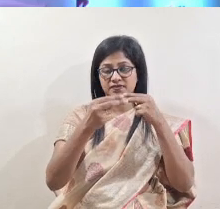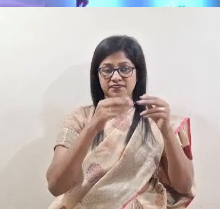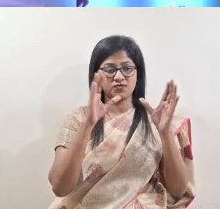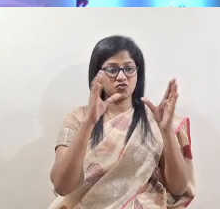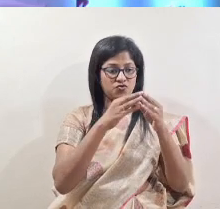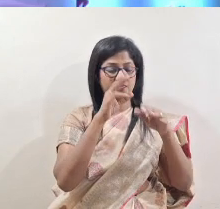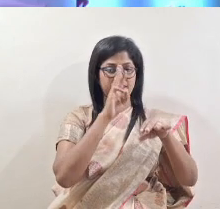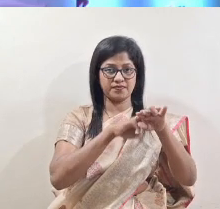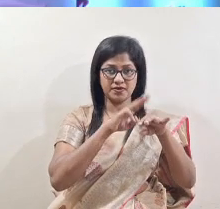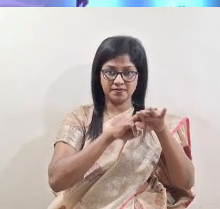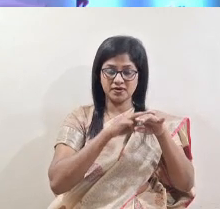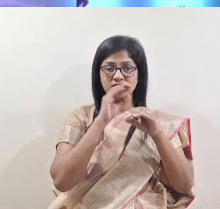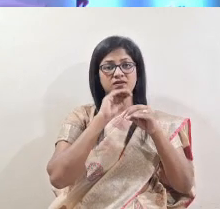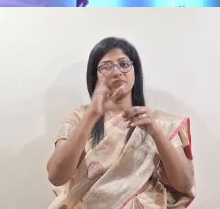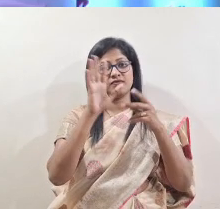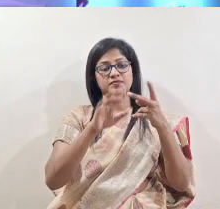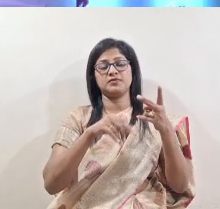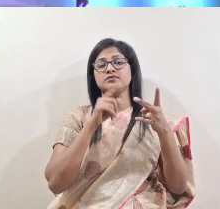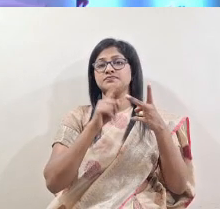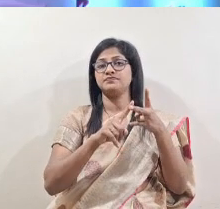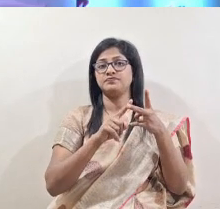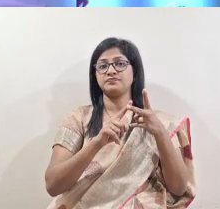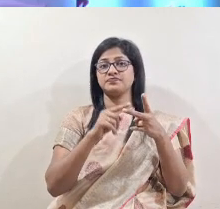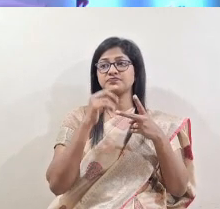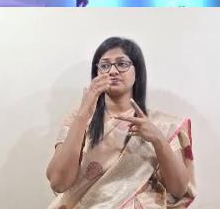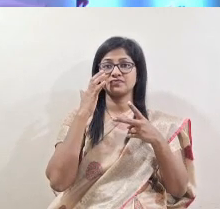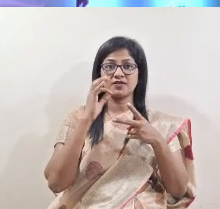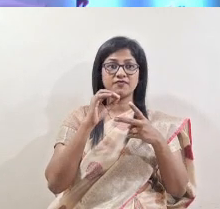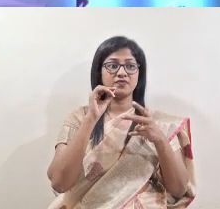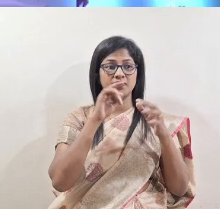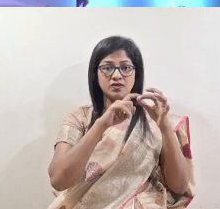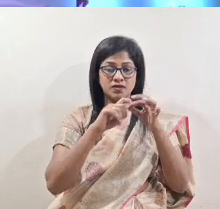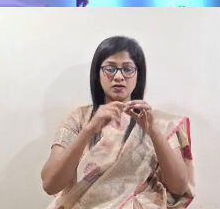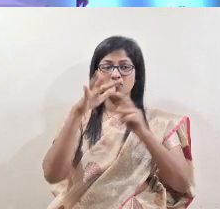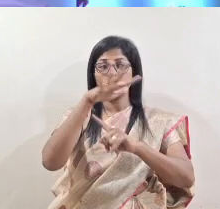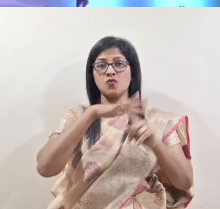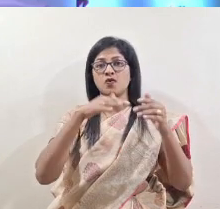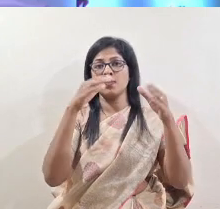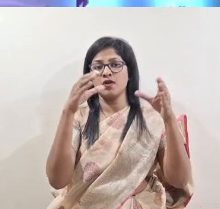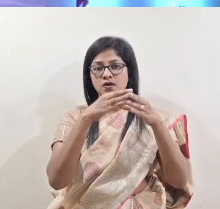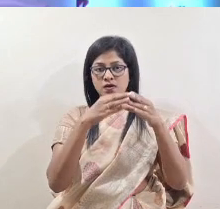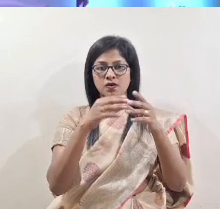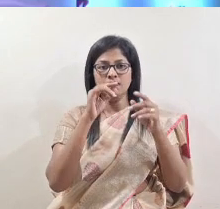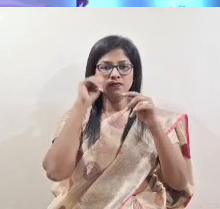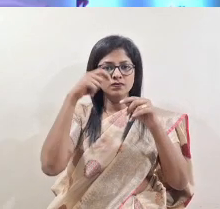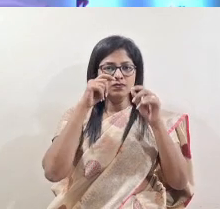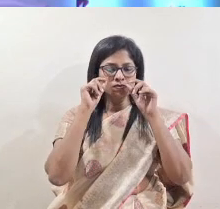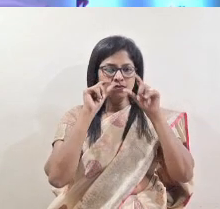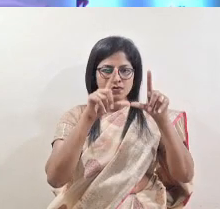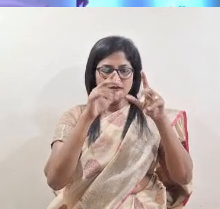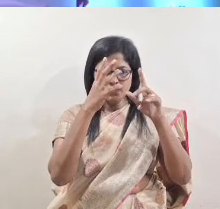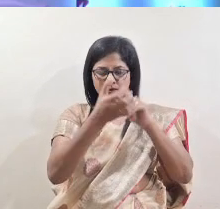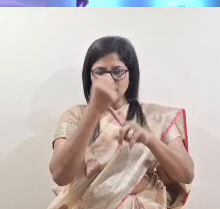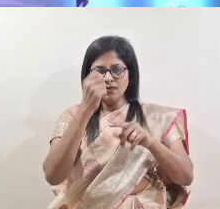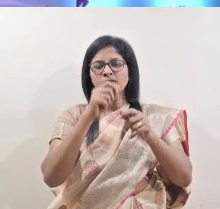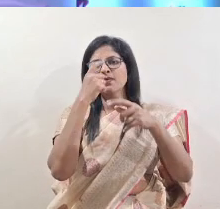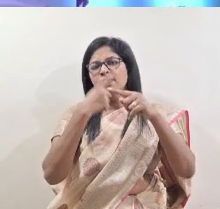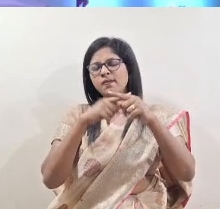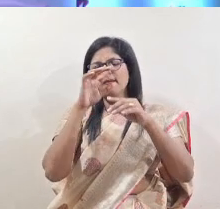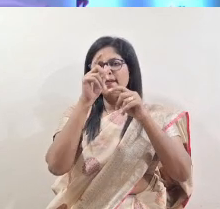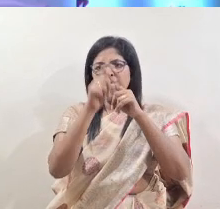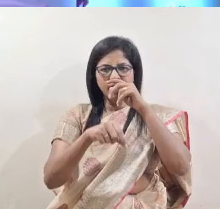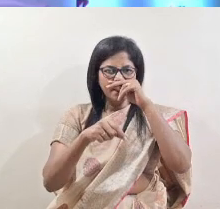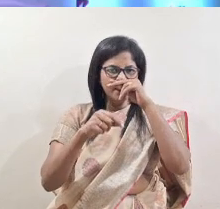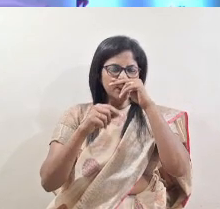like the group member information. We used visual cues to identify social groups in the video. Then other